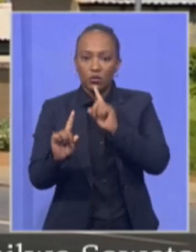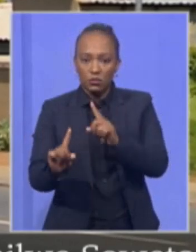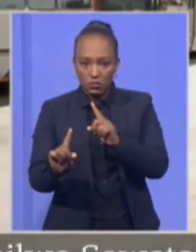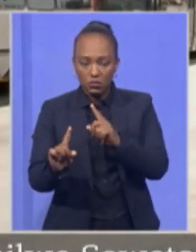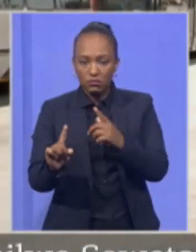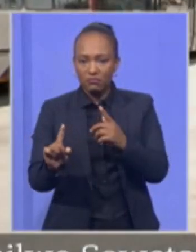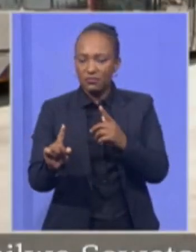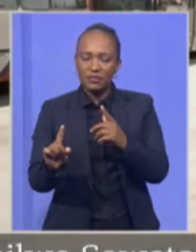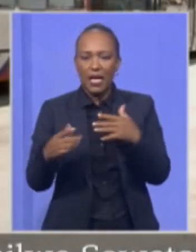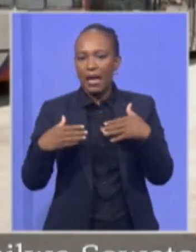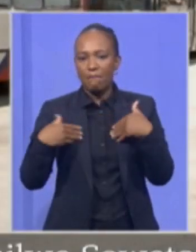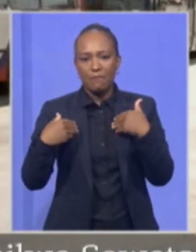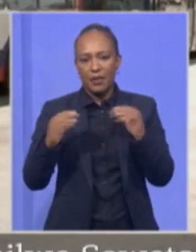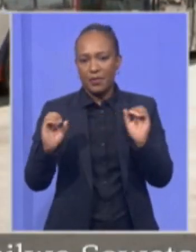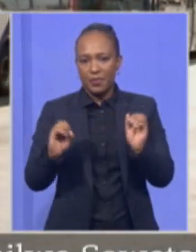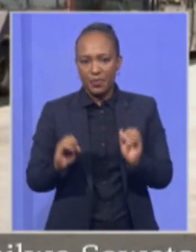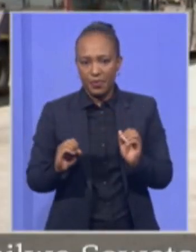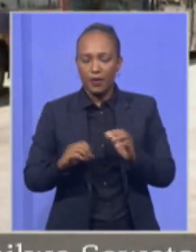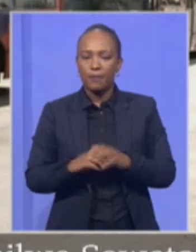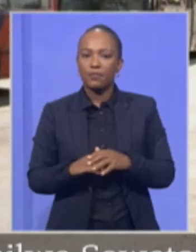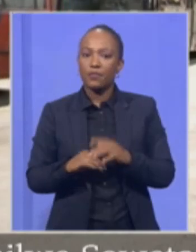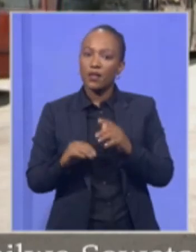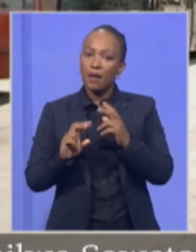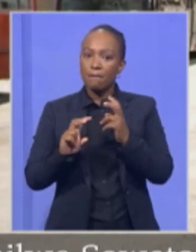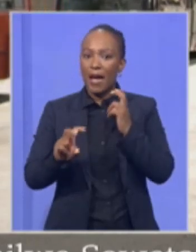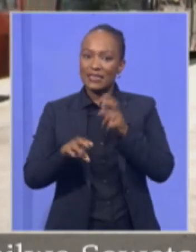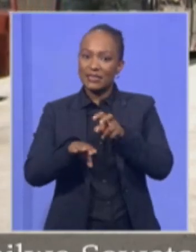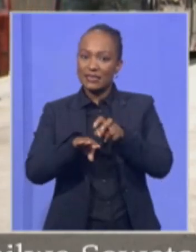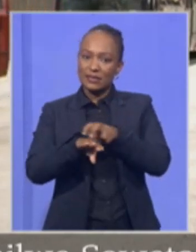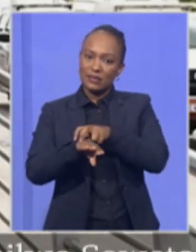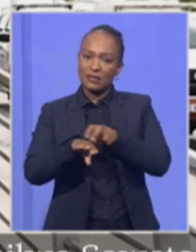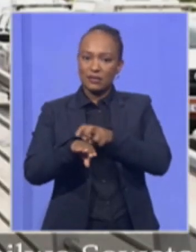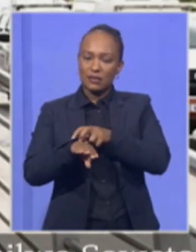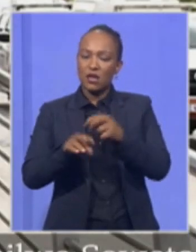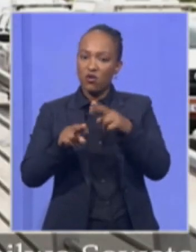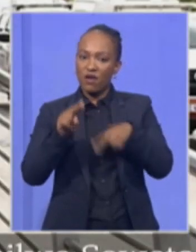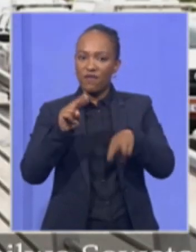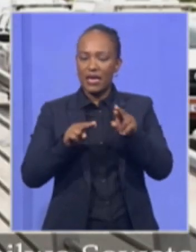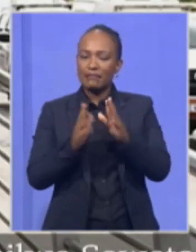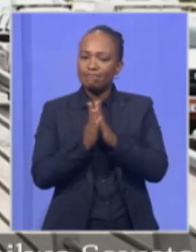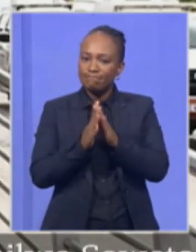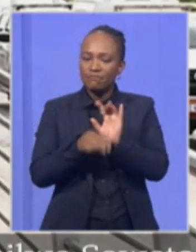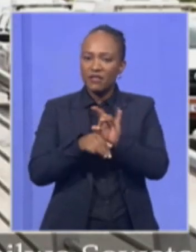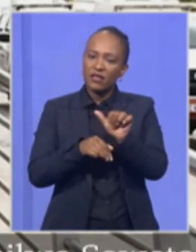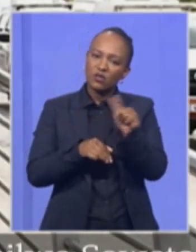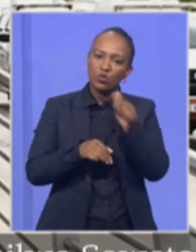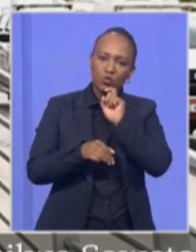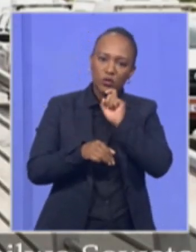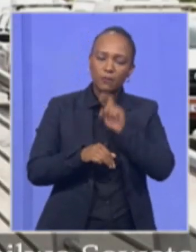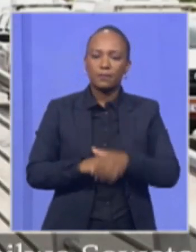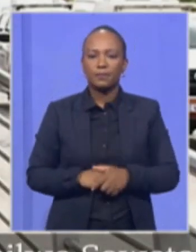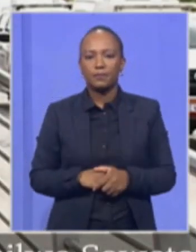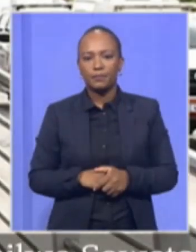question, they are not happy. Banamedi ba dibese tša Rea Vaya ba ile ba eletšwa go šomiša dinamelo tše dingwe.